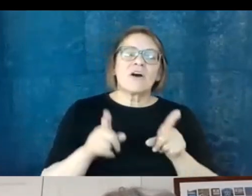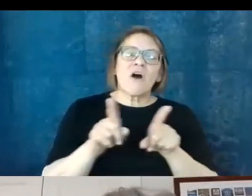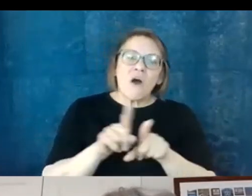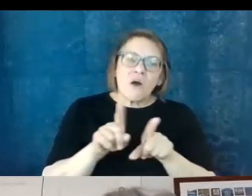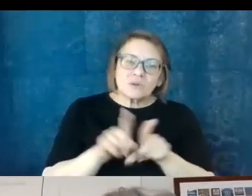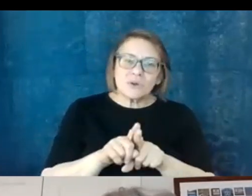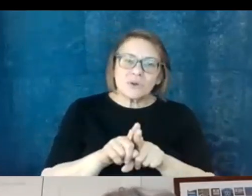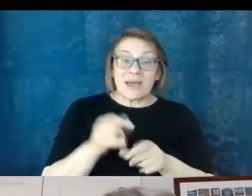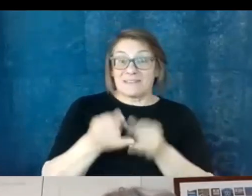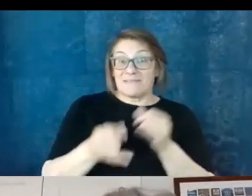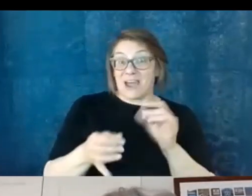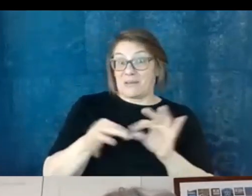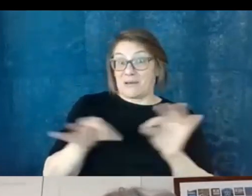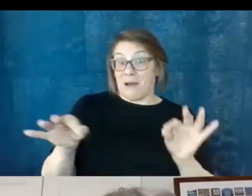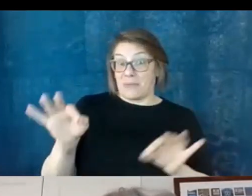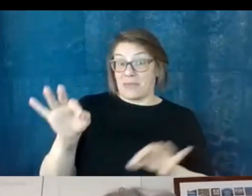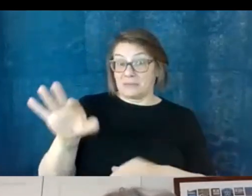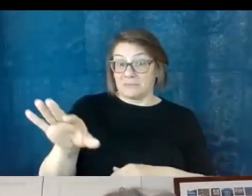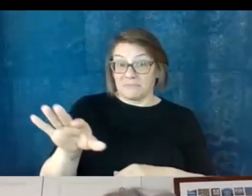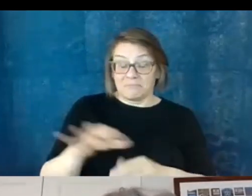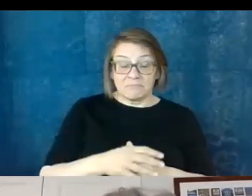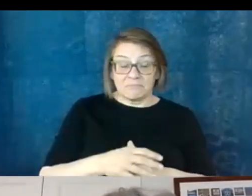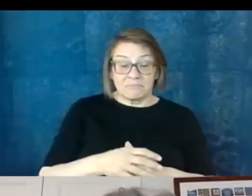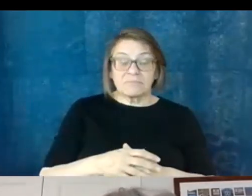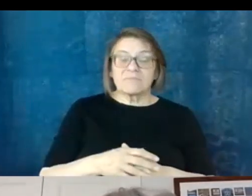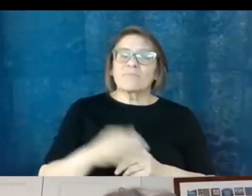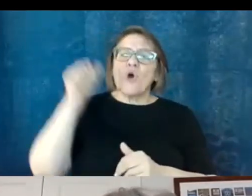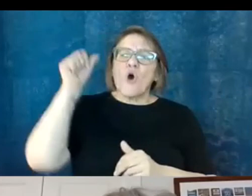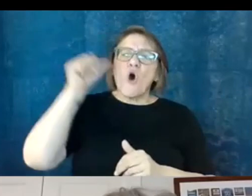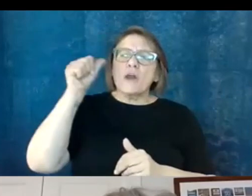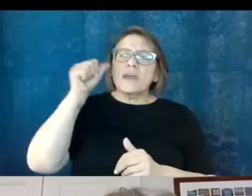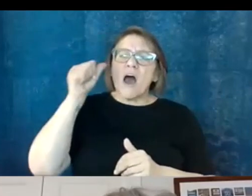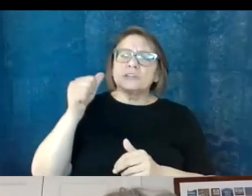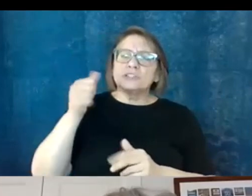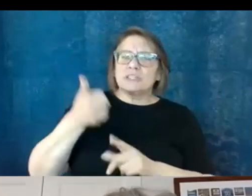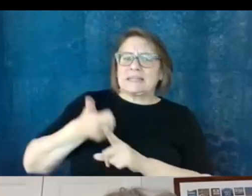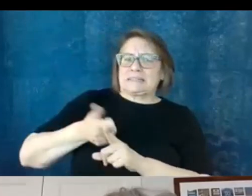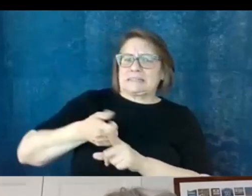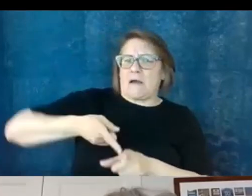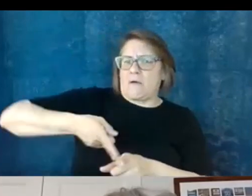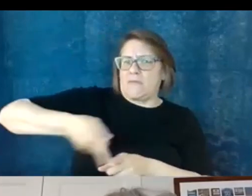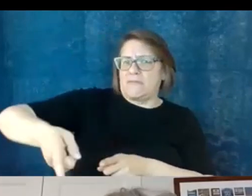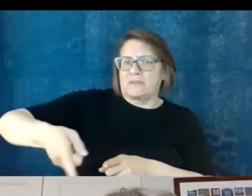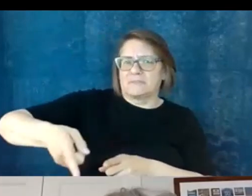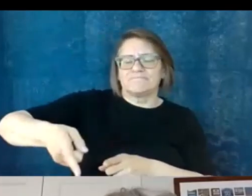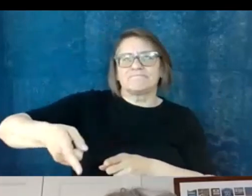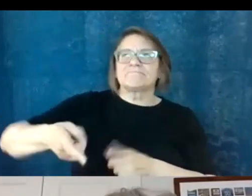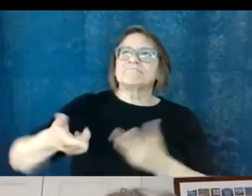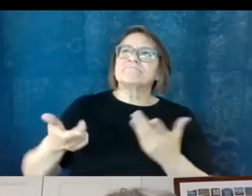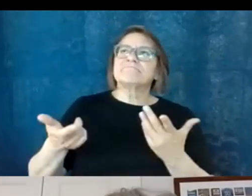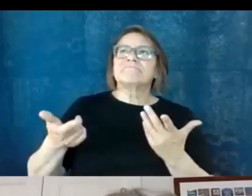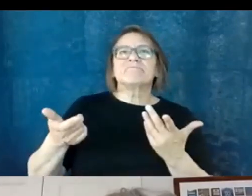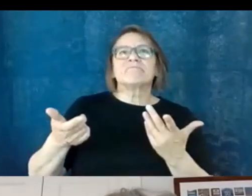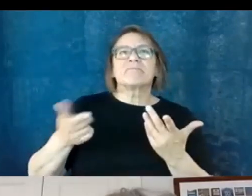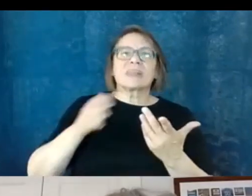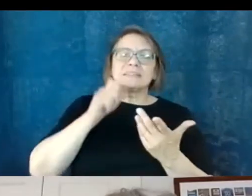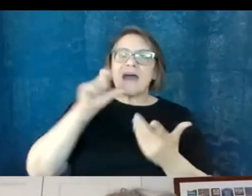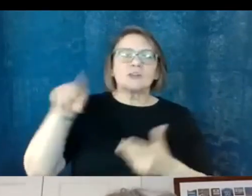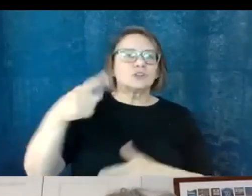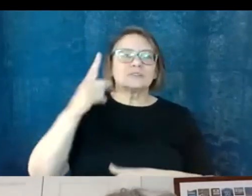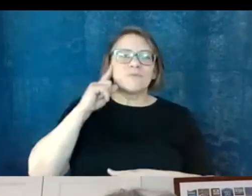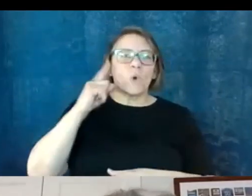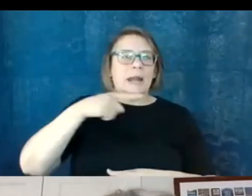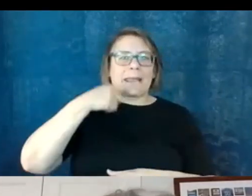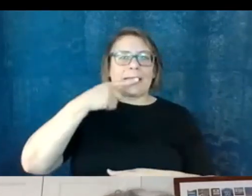as a final comment is that audiology is not only for hearing people.